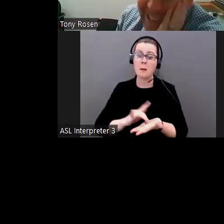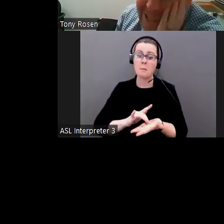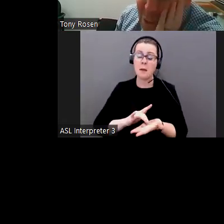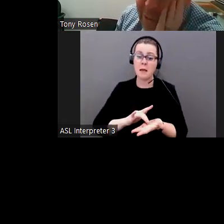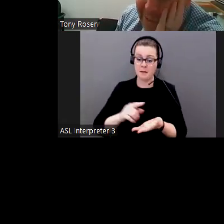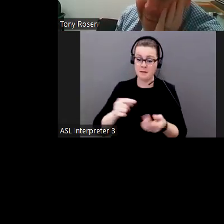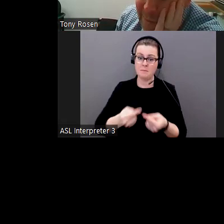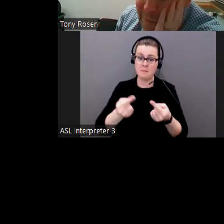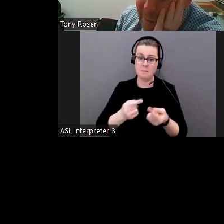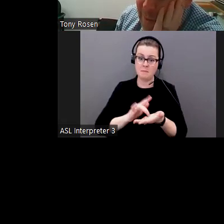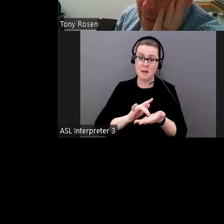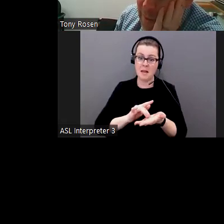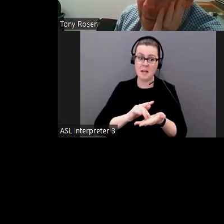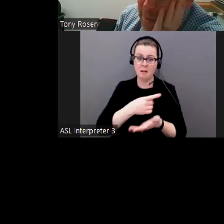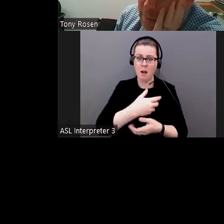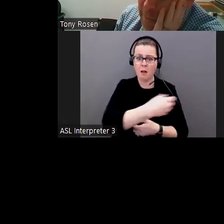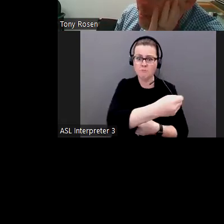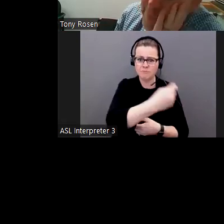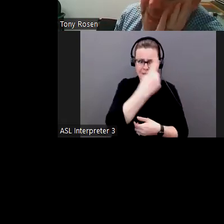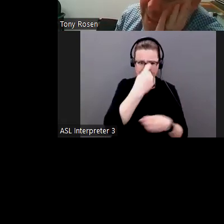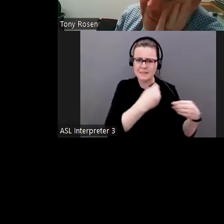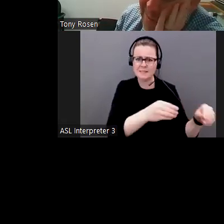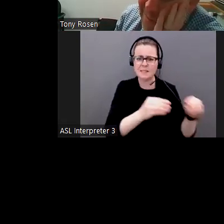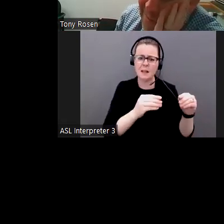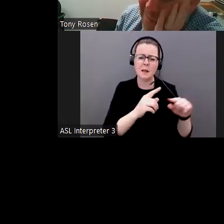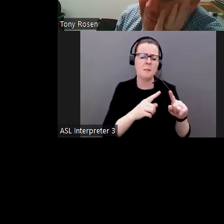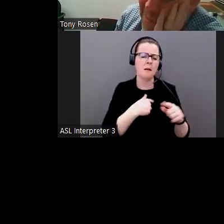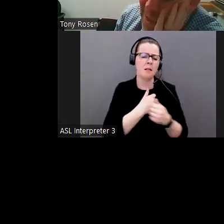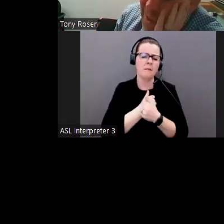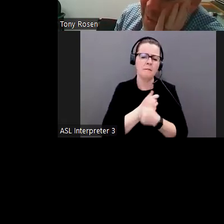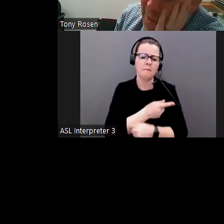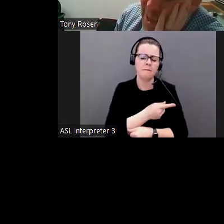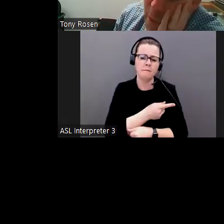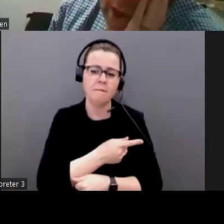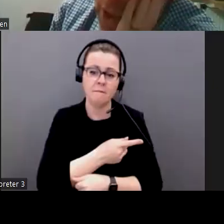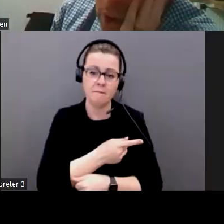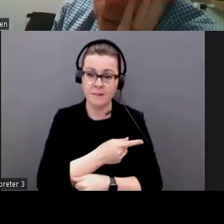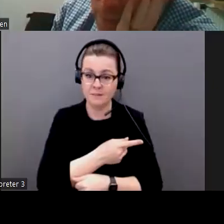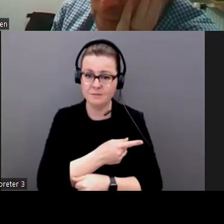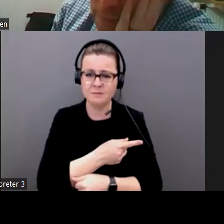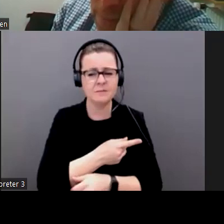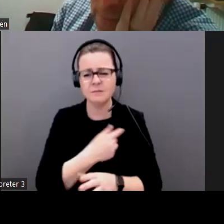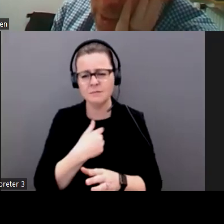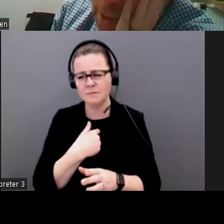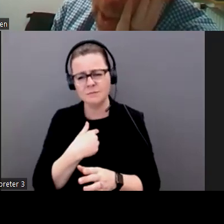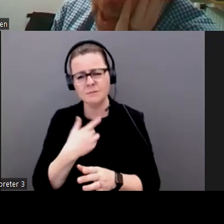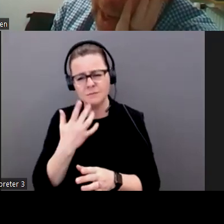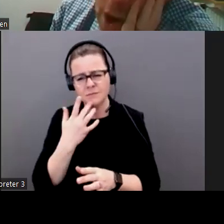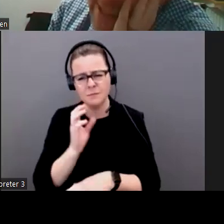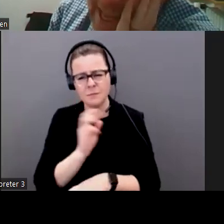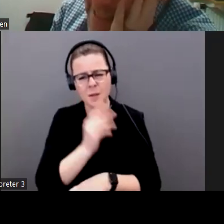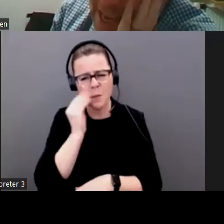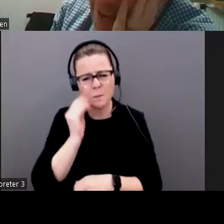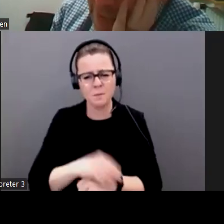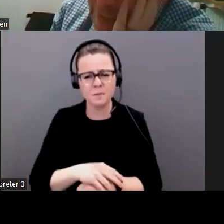and I think he sold it. But I love my son, and I want to go home. And I